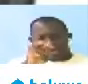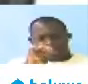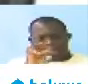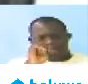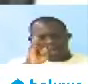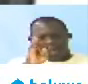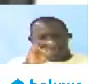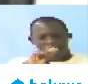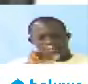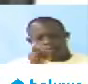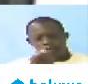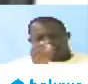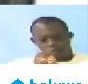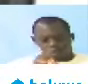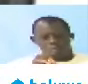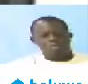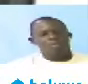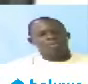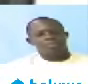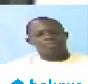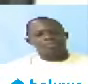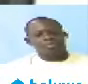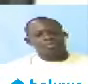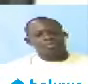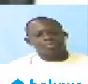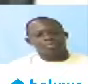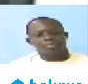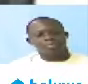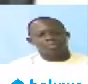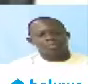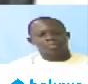Domingo. But we all told Sorono.